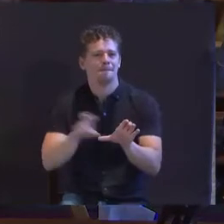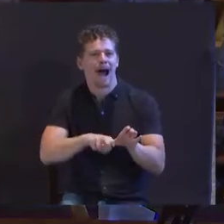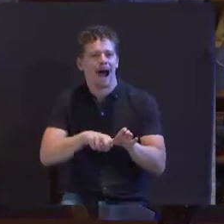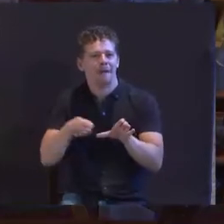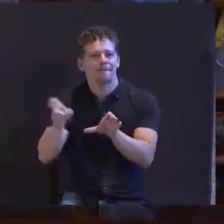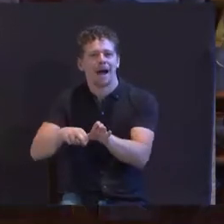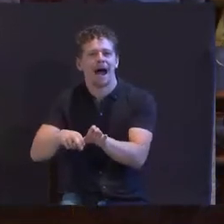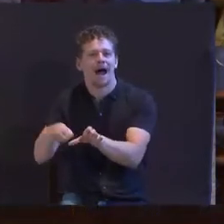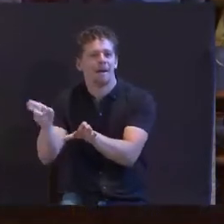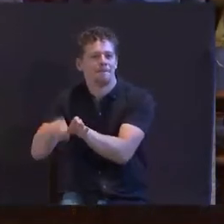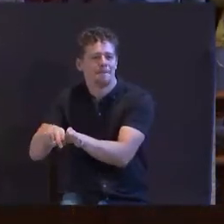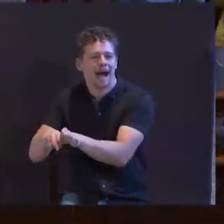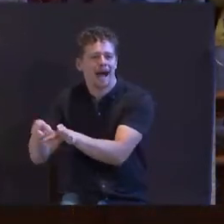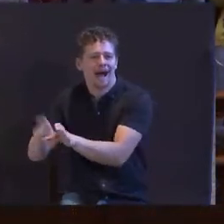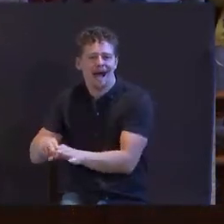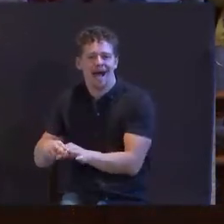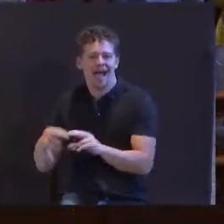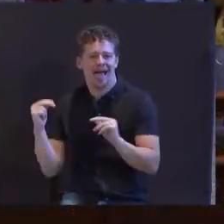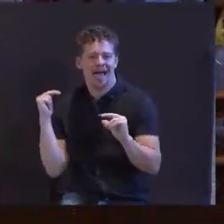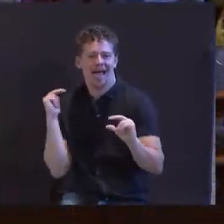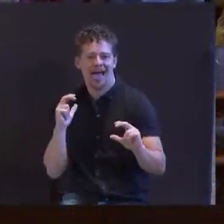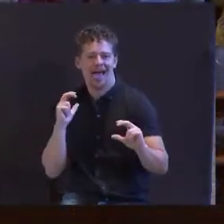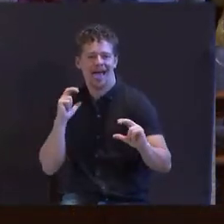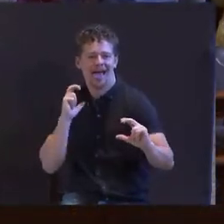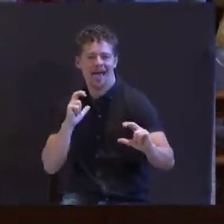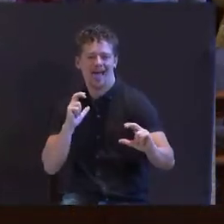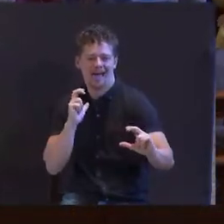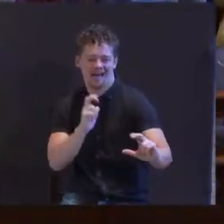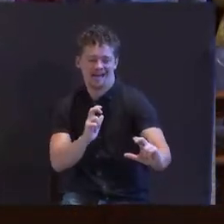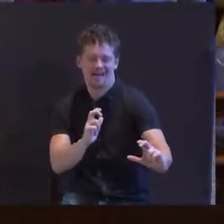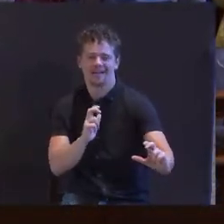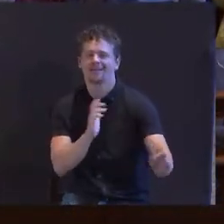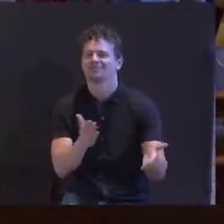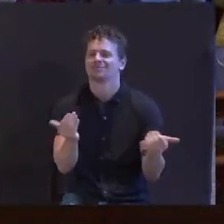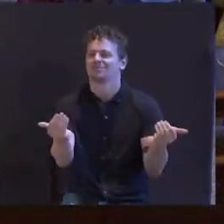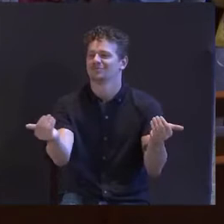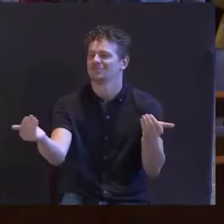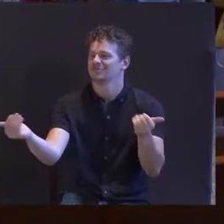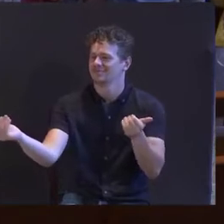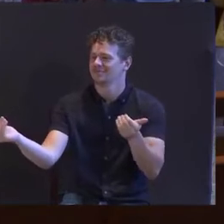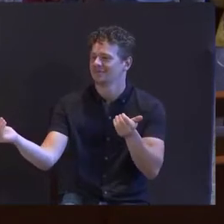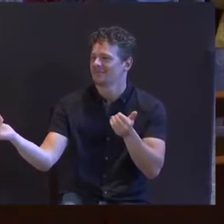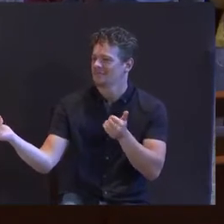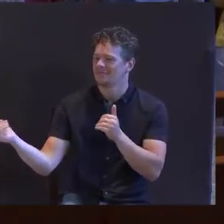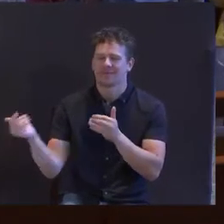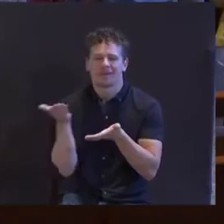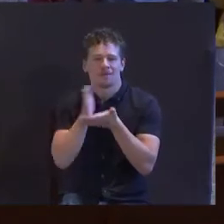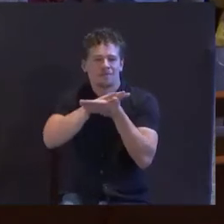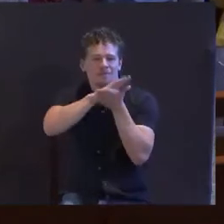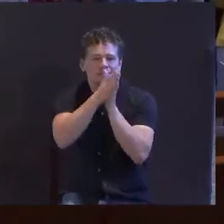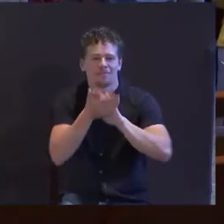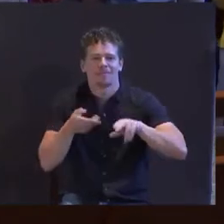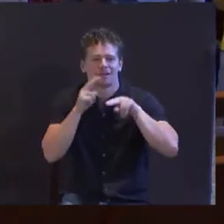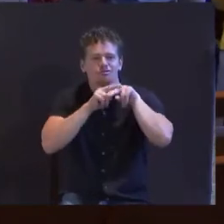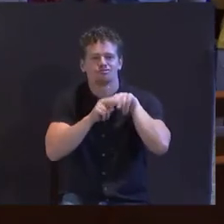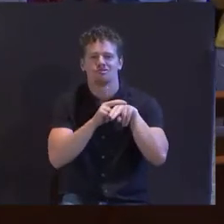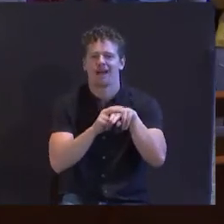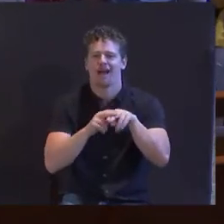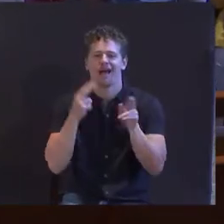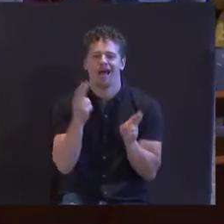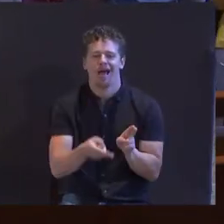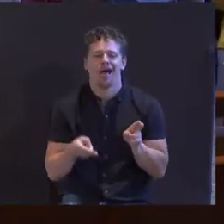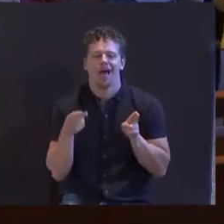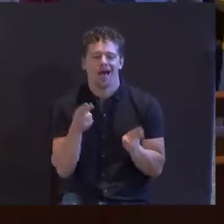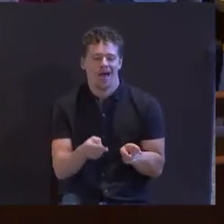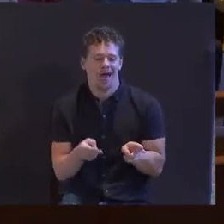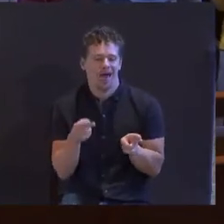Ooh-ah-ee-ah-ooh-ah, come on the peace train. this peace train. Holy